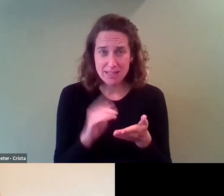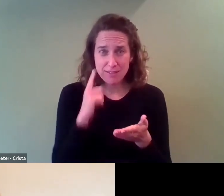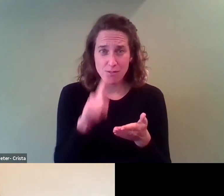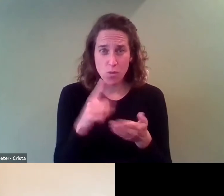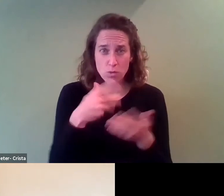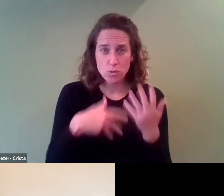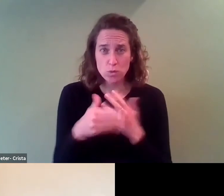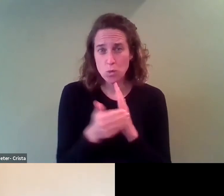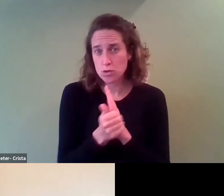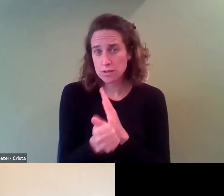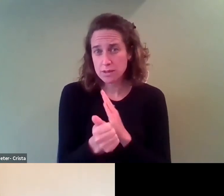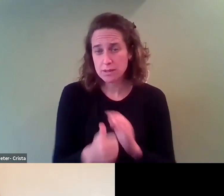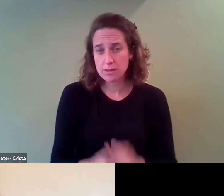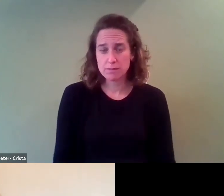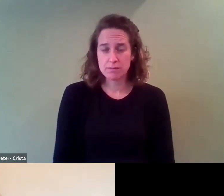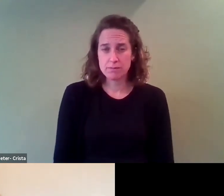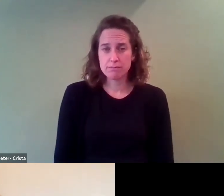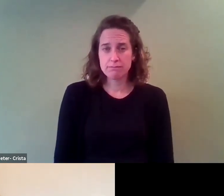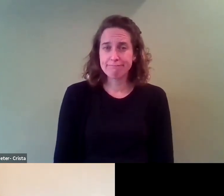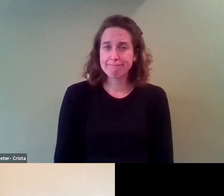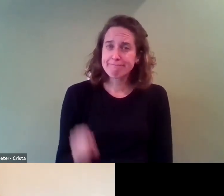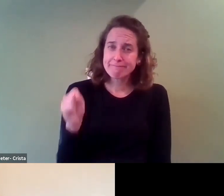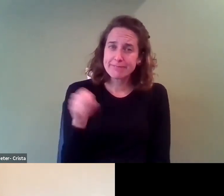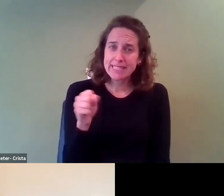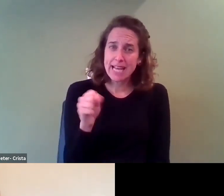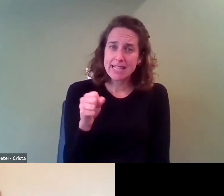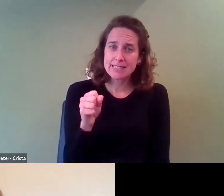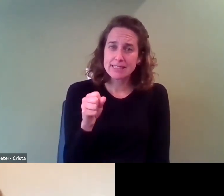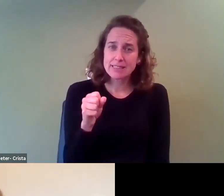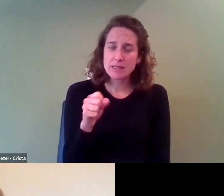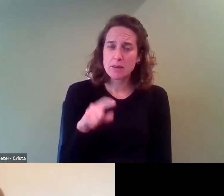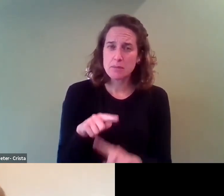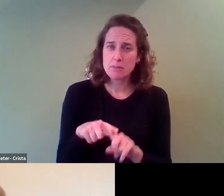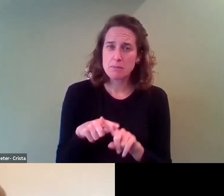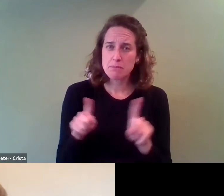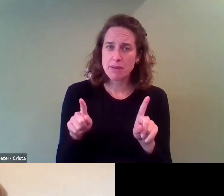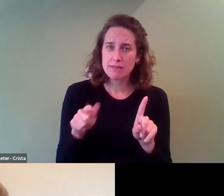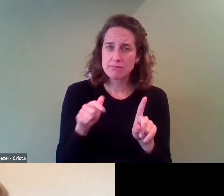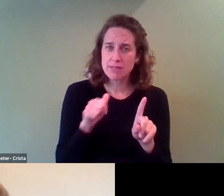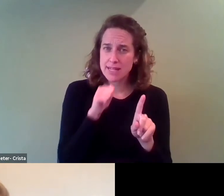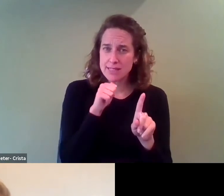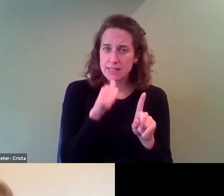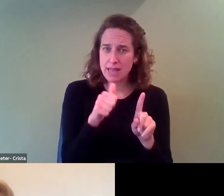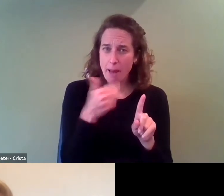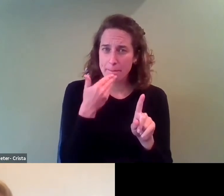skills? Yes, but I don't necessarily think it's a bad thing. In other